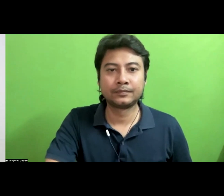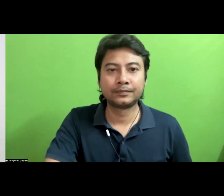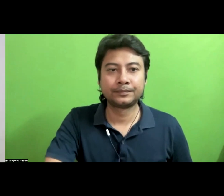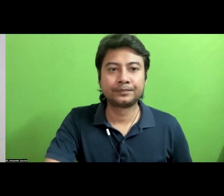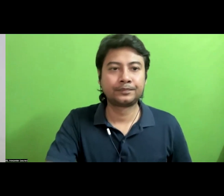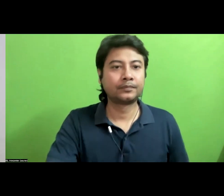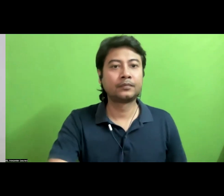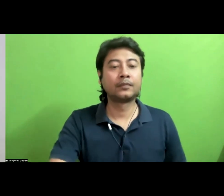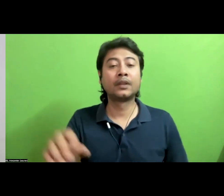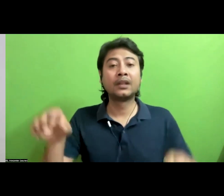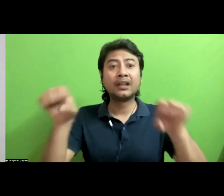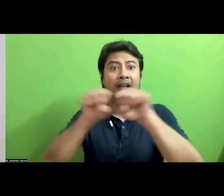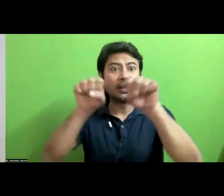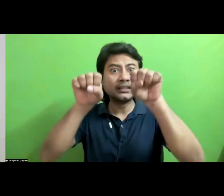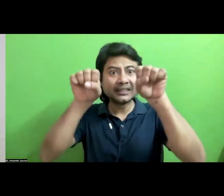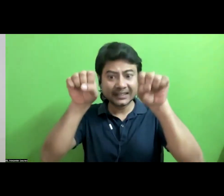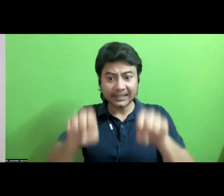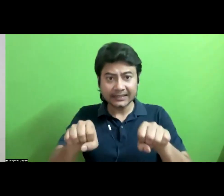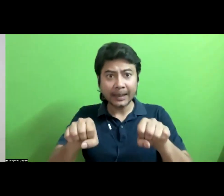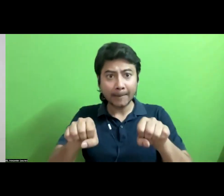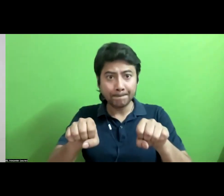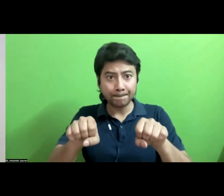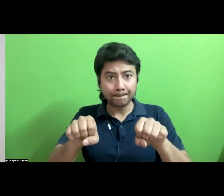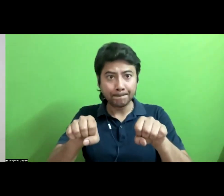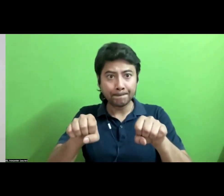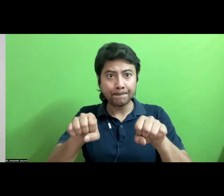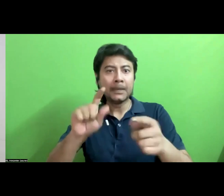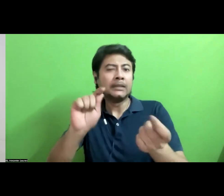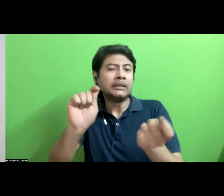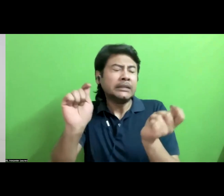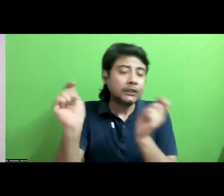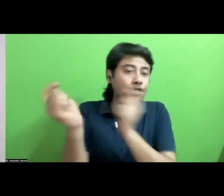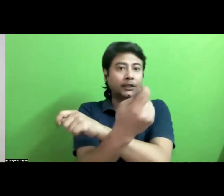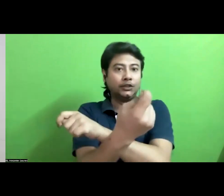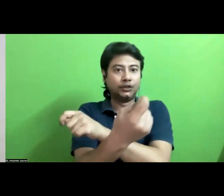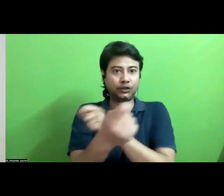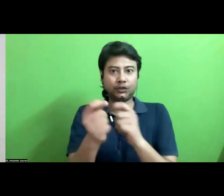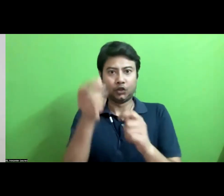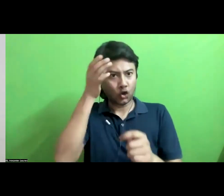Do you know what systems change means?